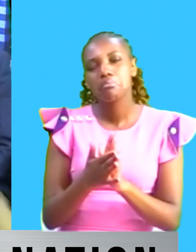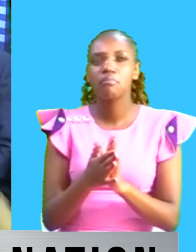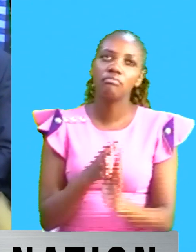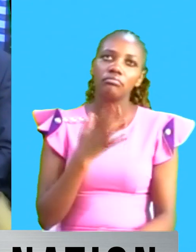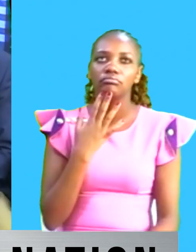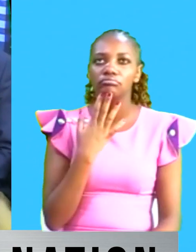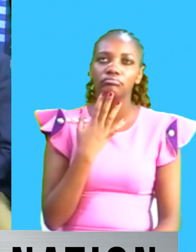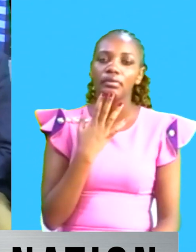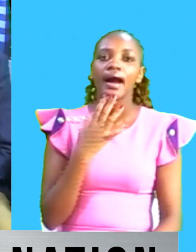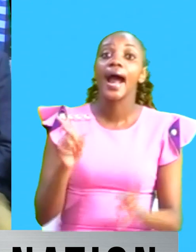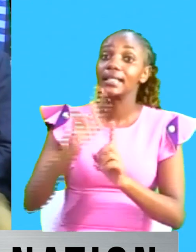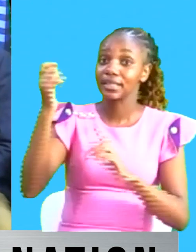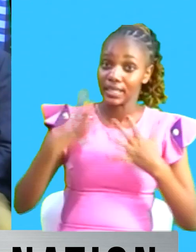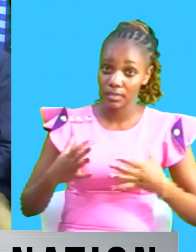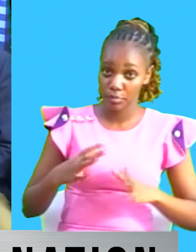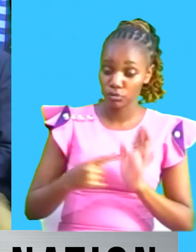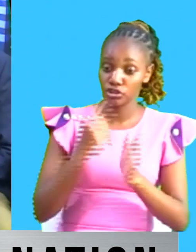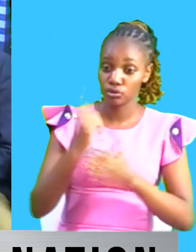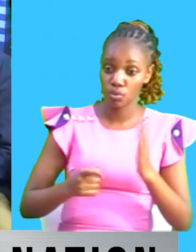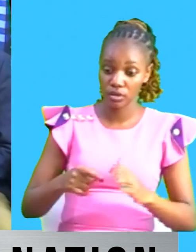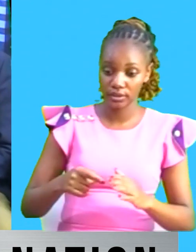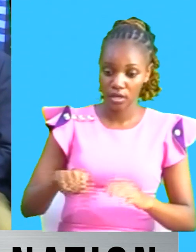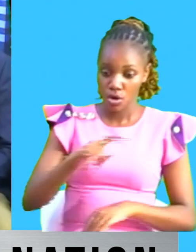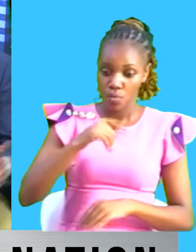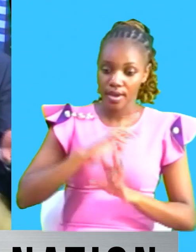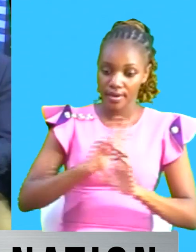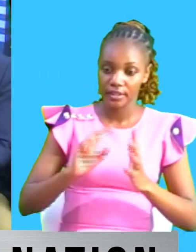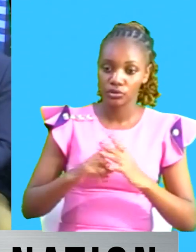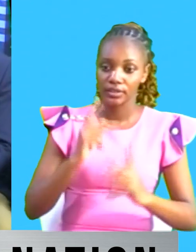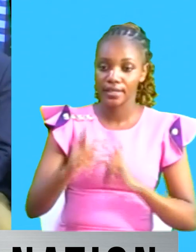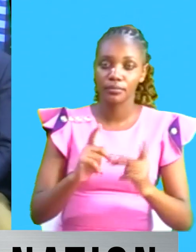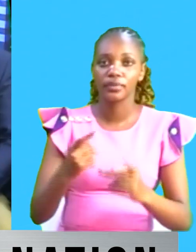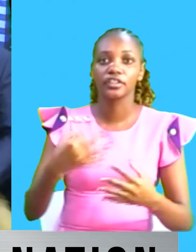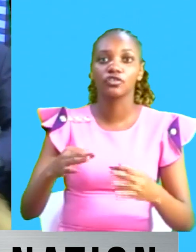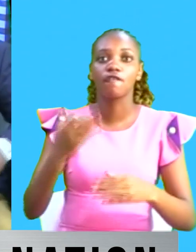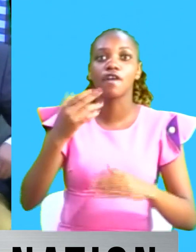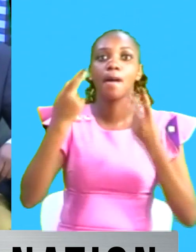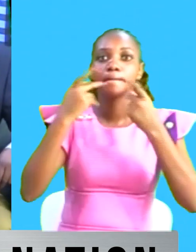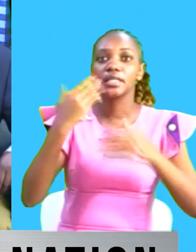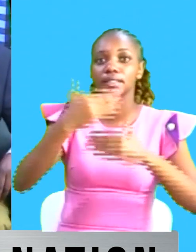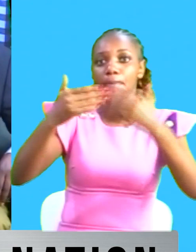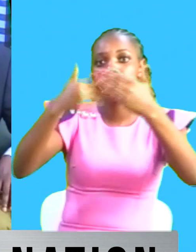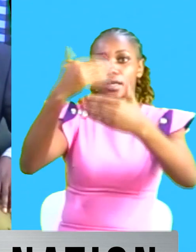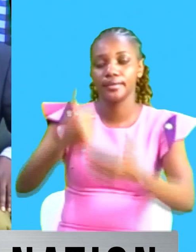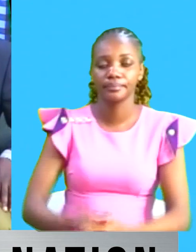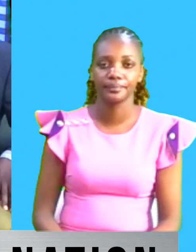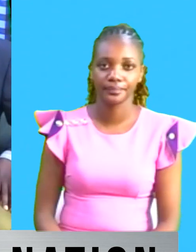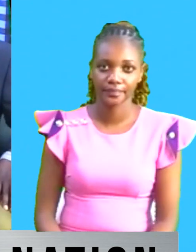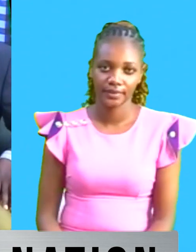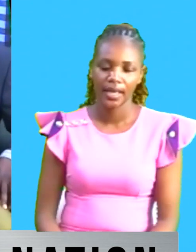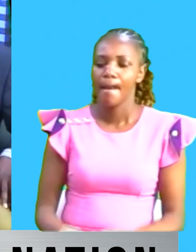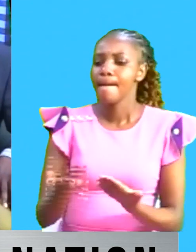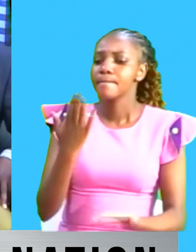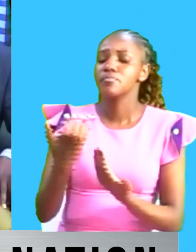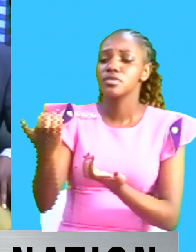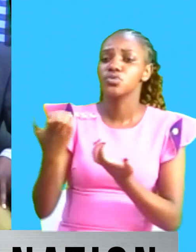that as Kenyans, we are ready to begin the process of healing. Maybe we need to give this to